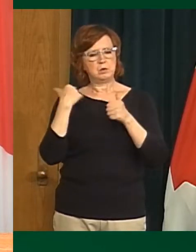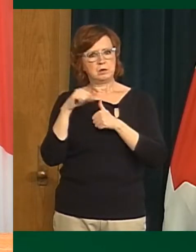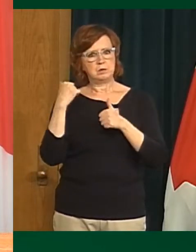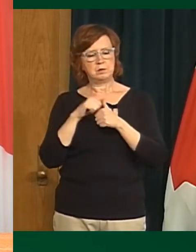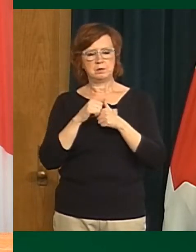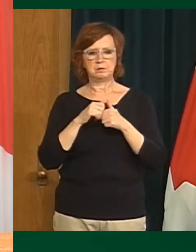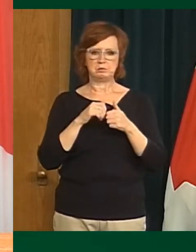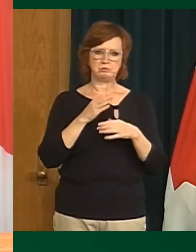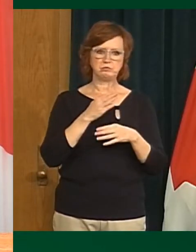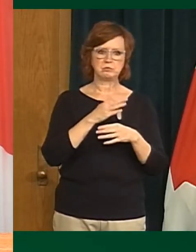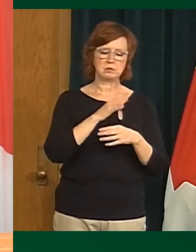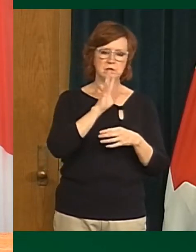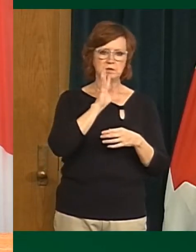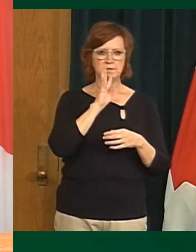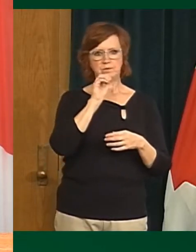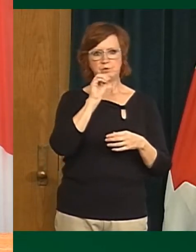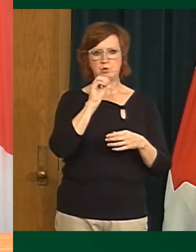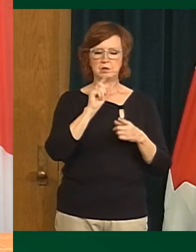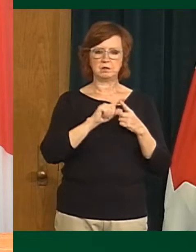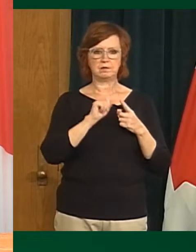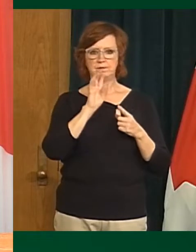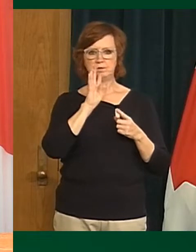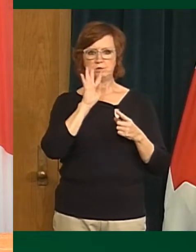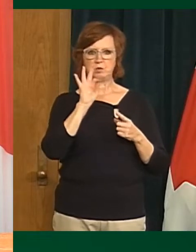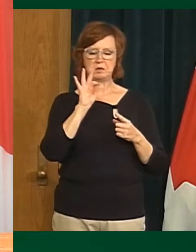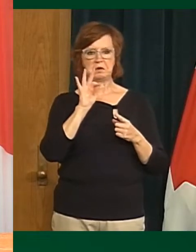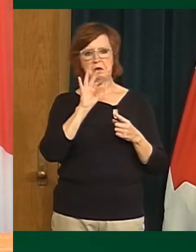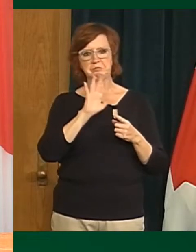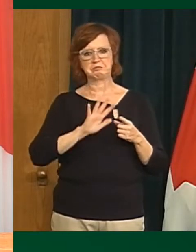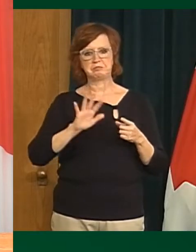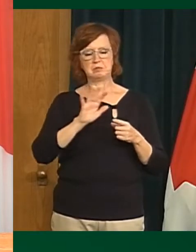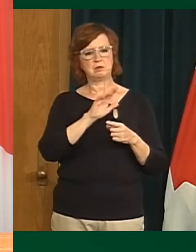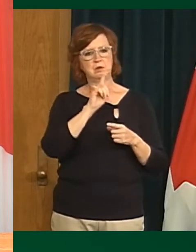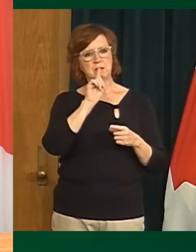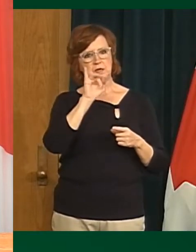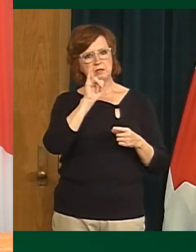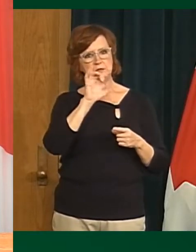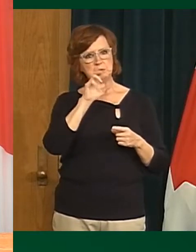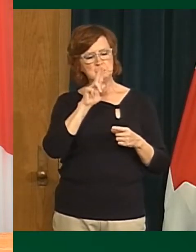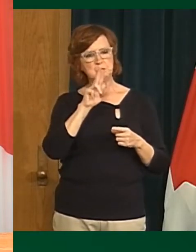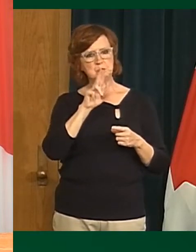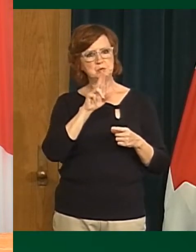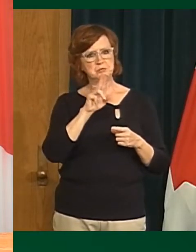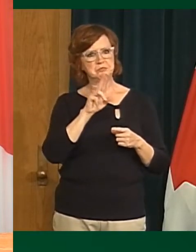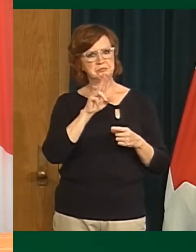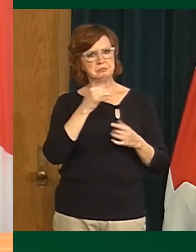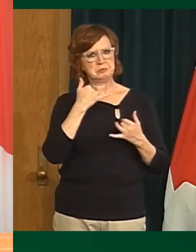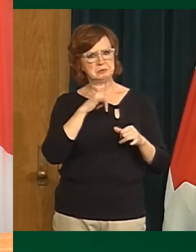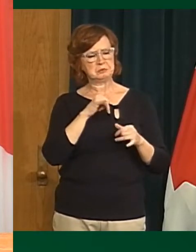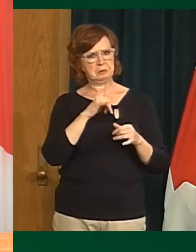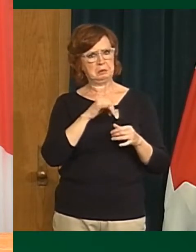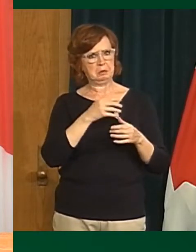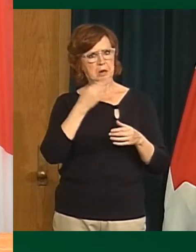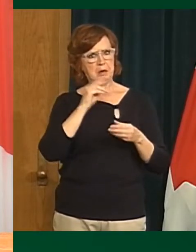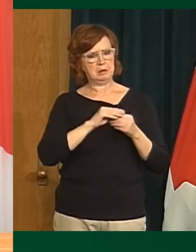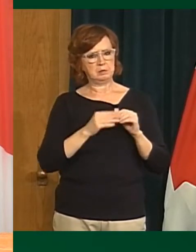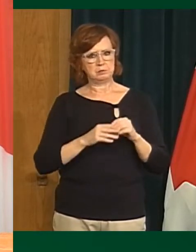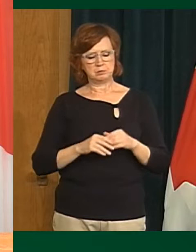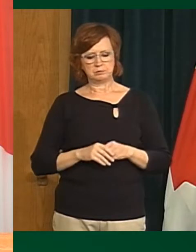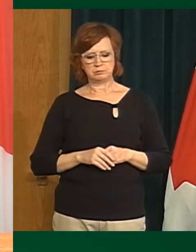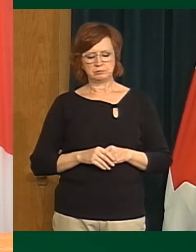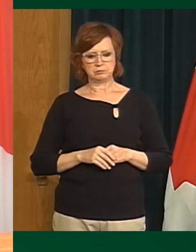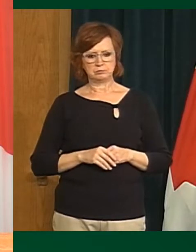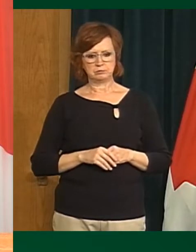otherwise middle-aged requiring ICU care, and then 1 death out of that age group, and then 3